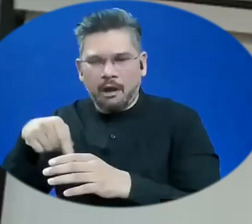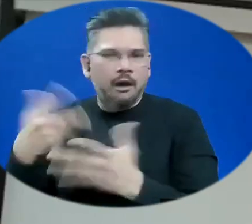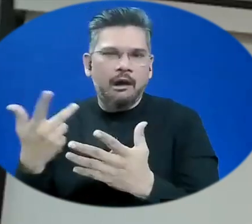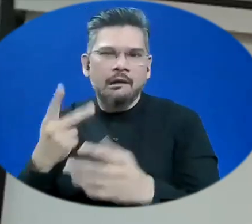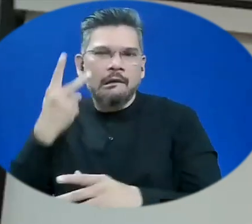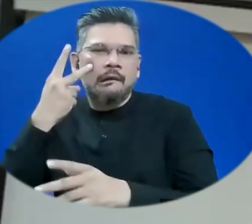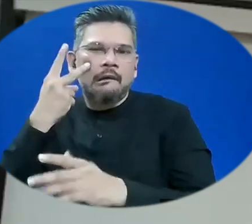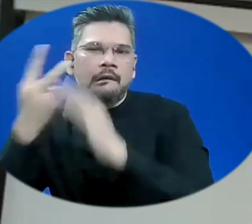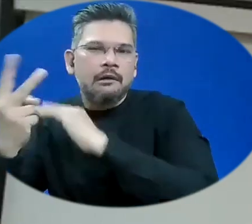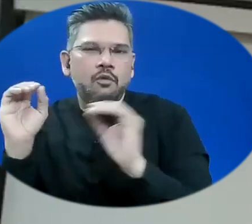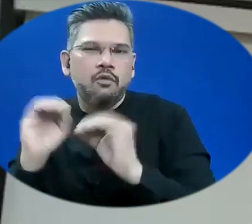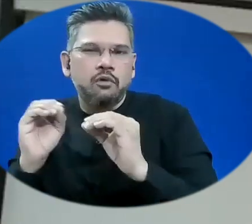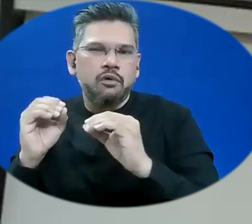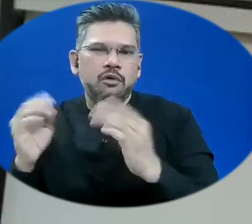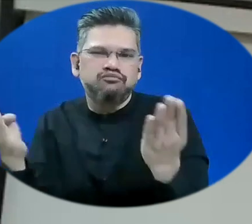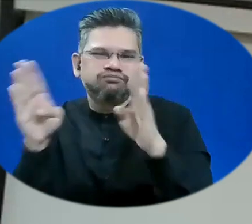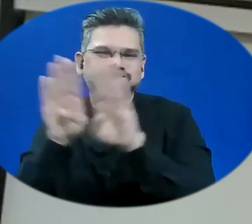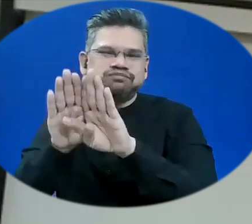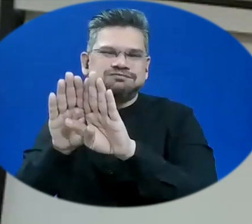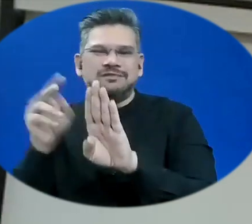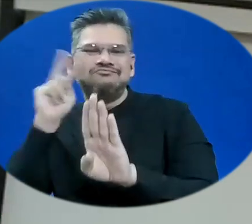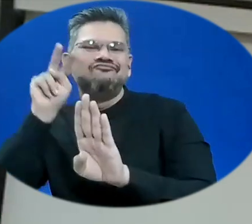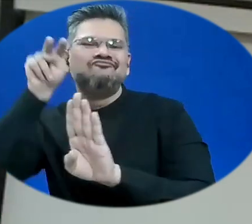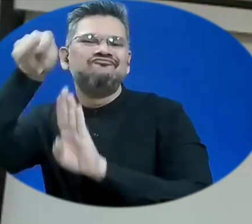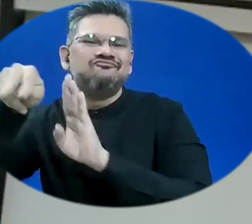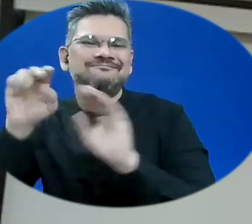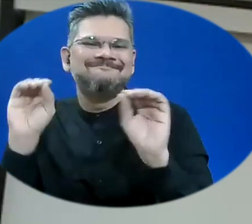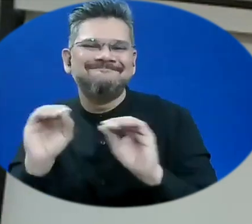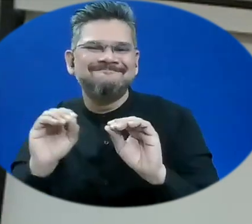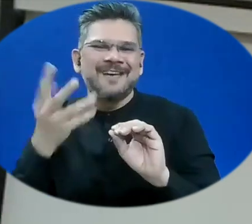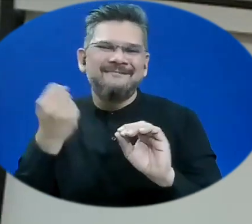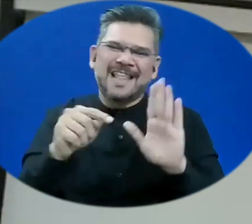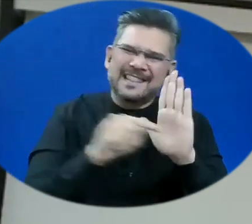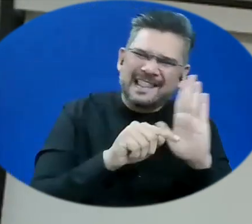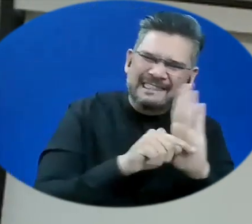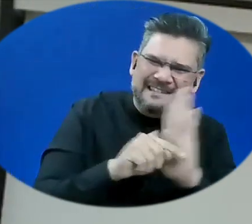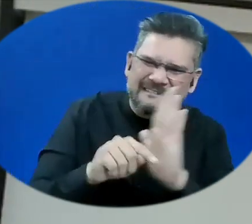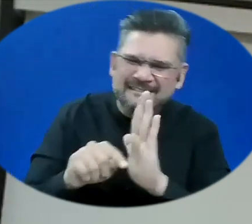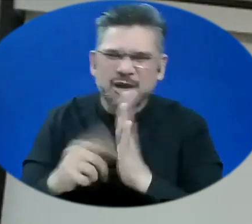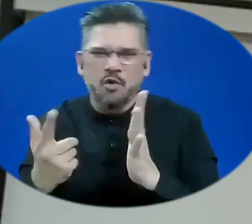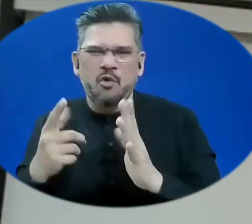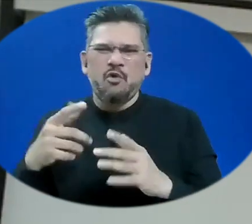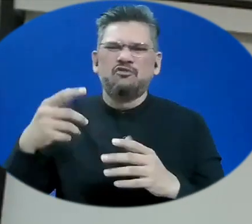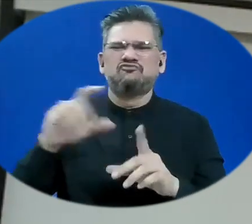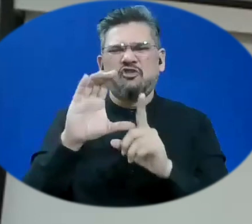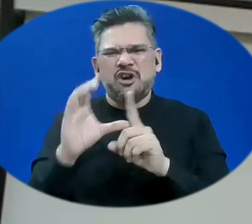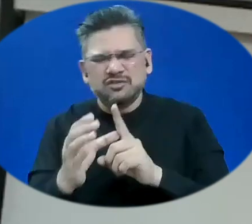to the lack of awareness, stigma, cultural norms, socioeconomic factors, and